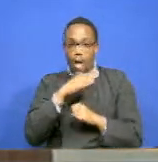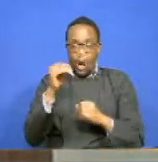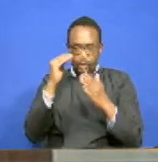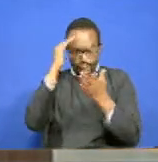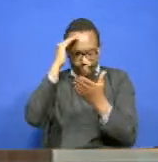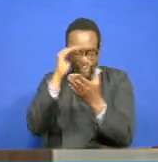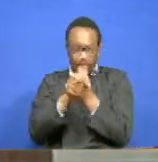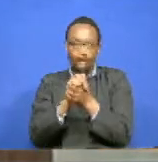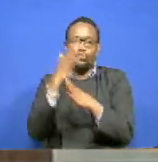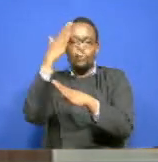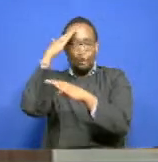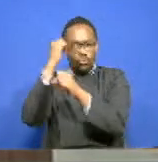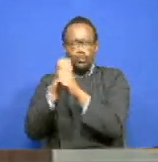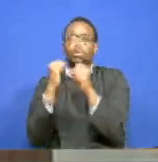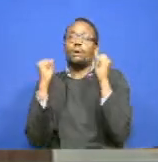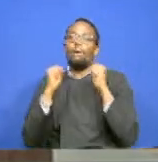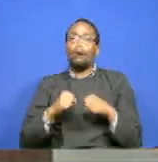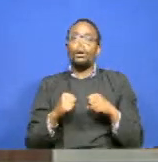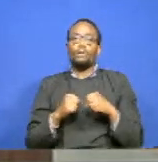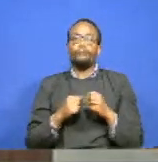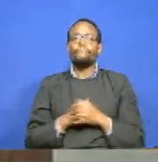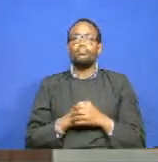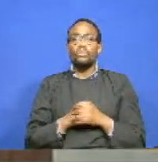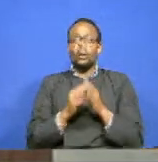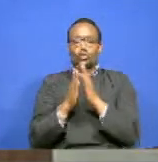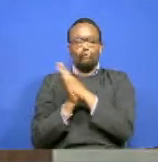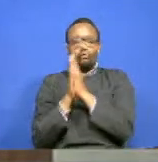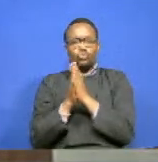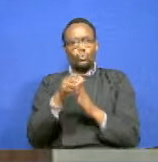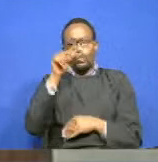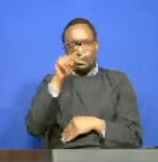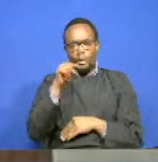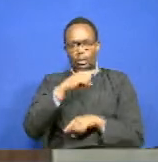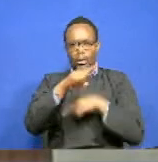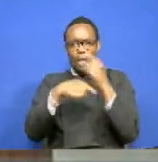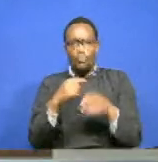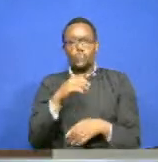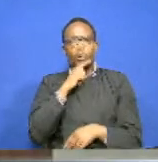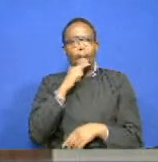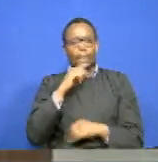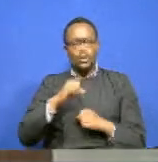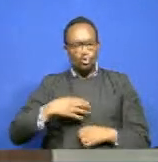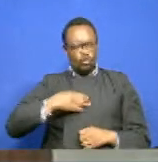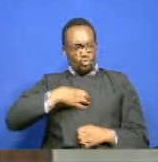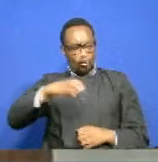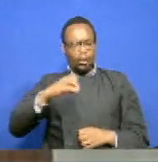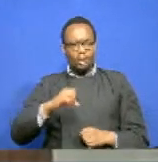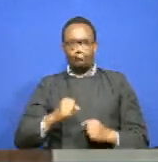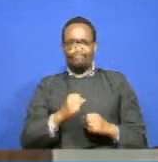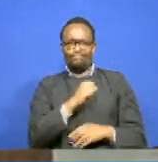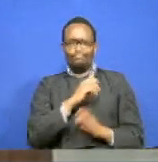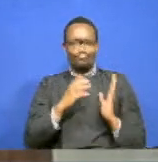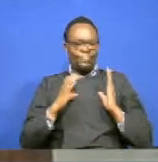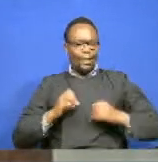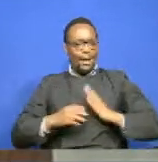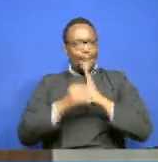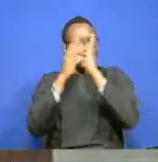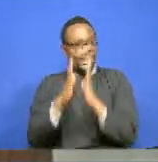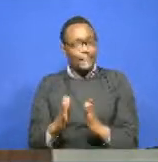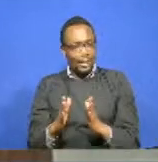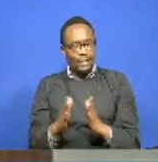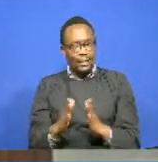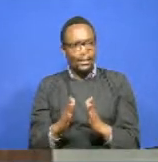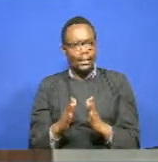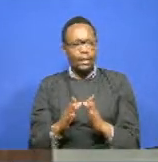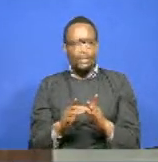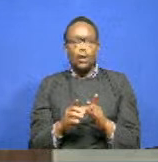it. To summarize the parable of the talent about a rich ruler who lives for an extended